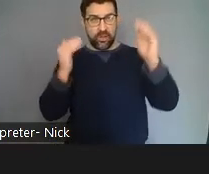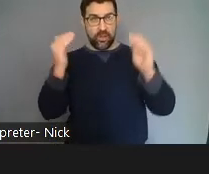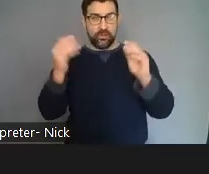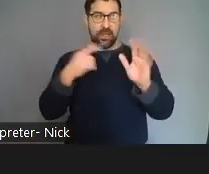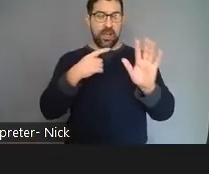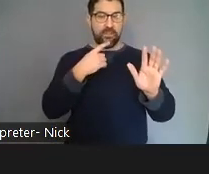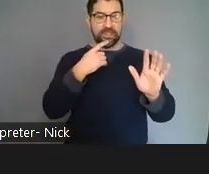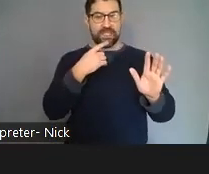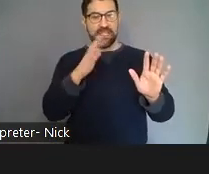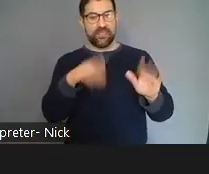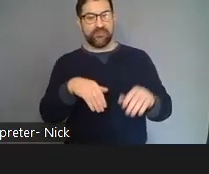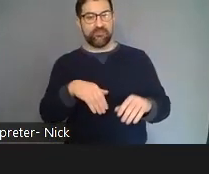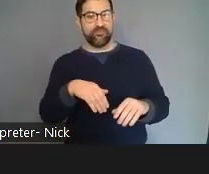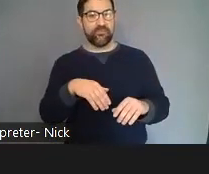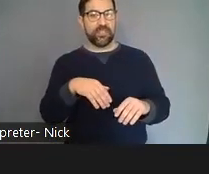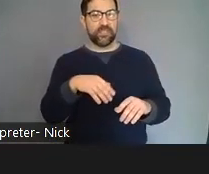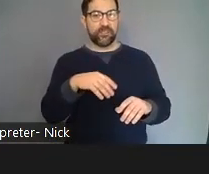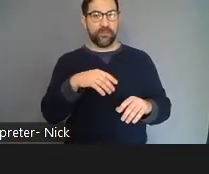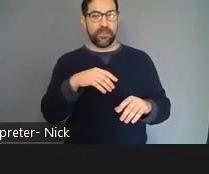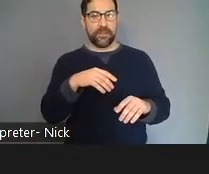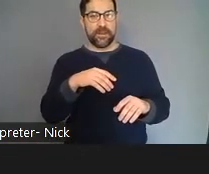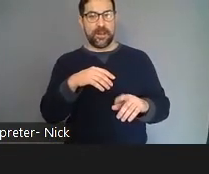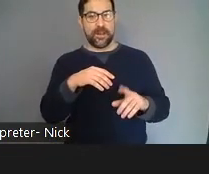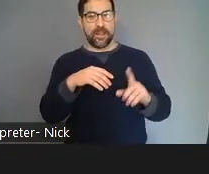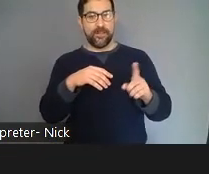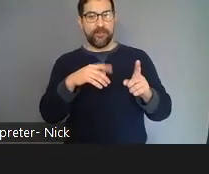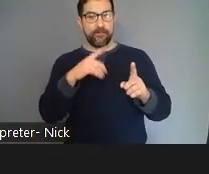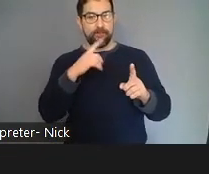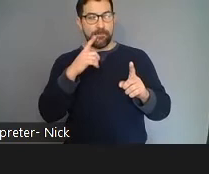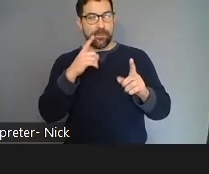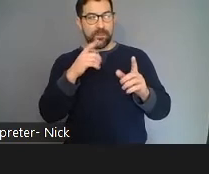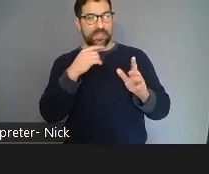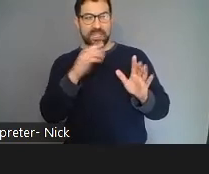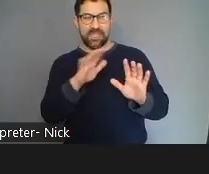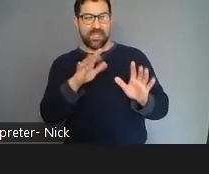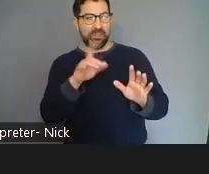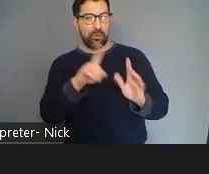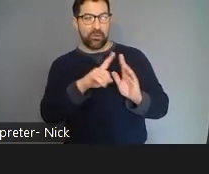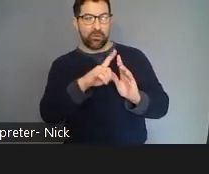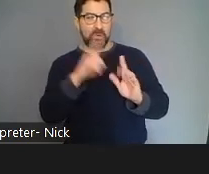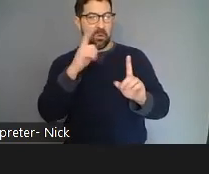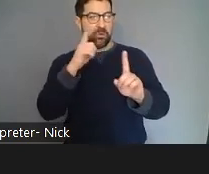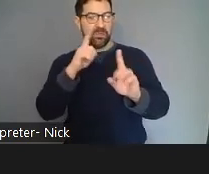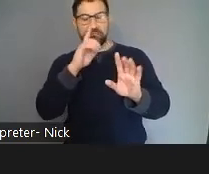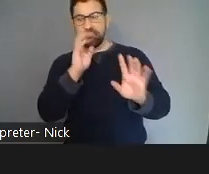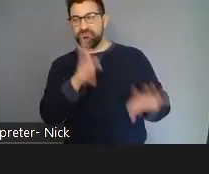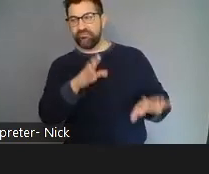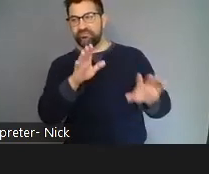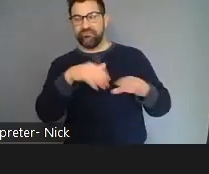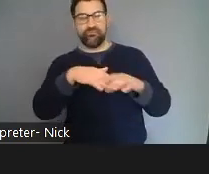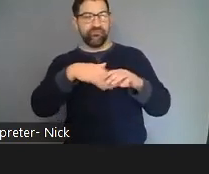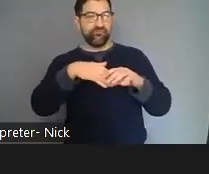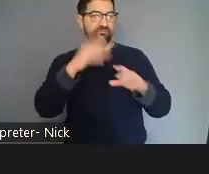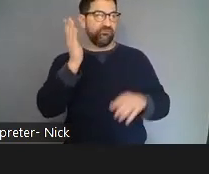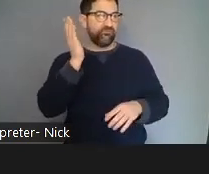service in an effort to actually maybe try to dissuade you from your goals. And there's, you know, much